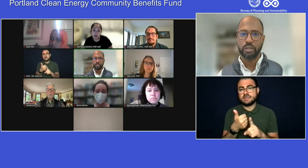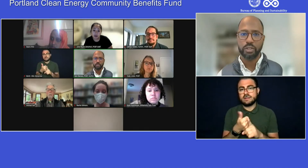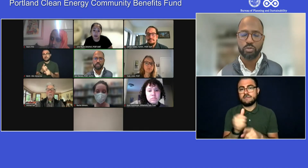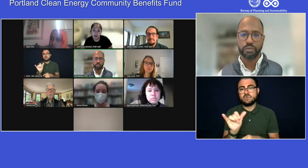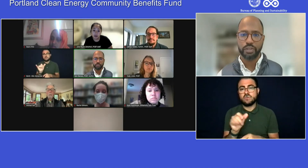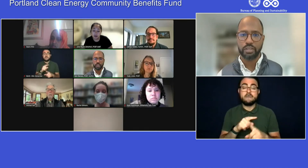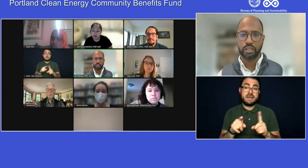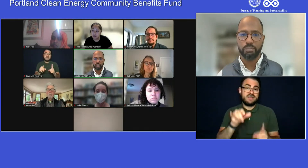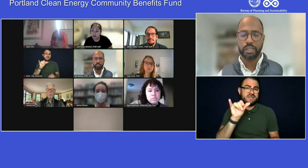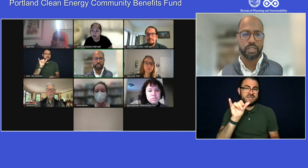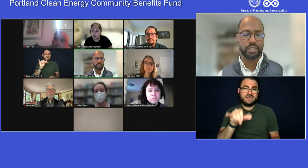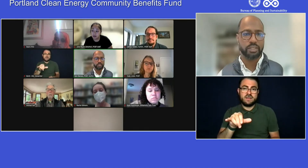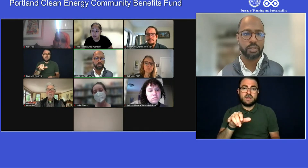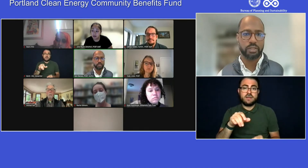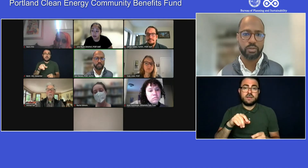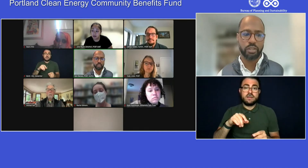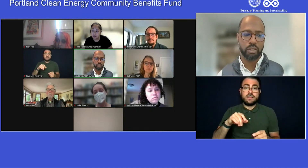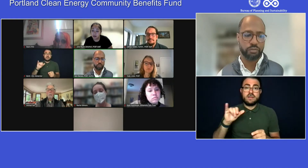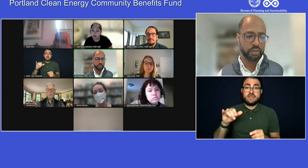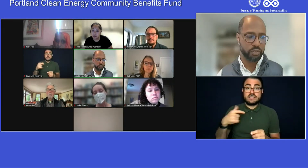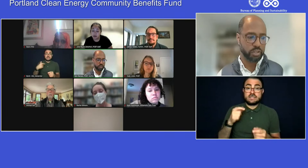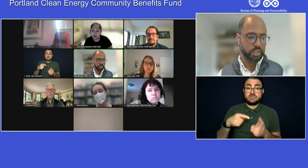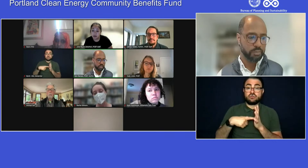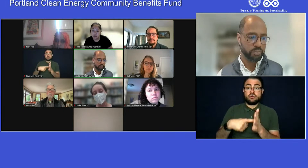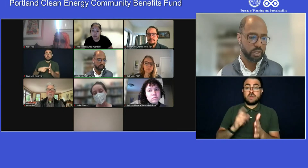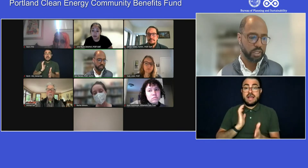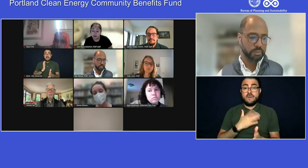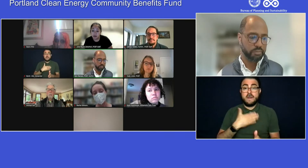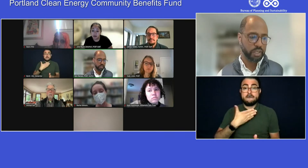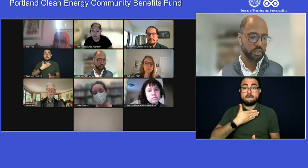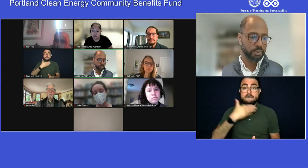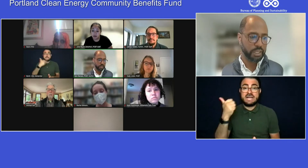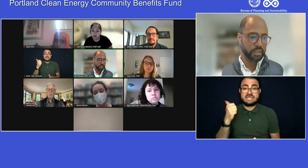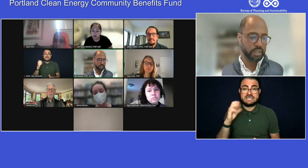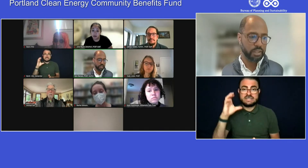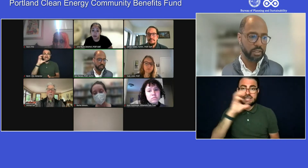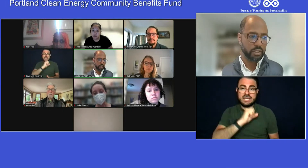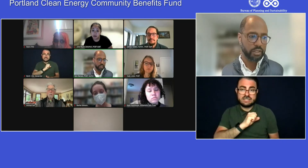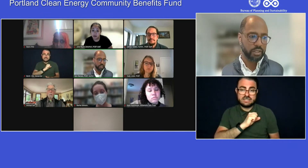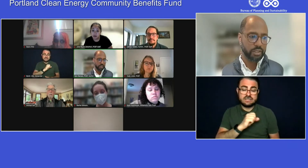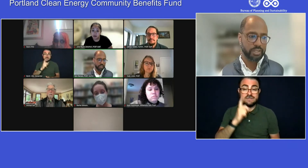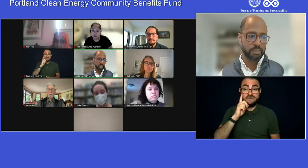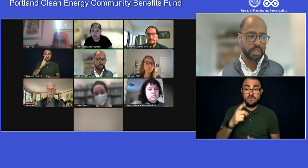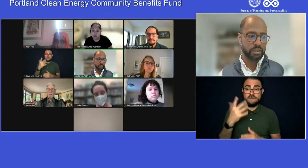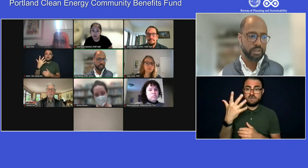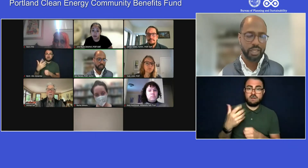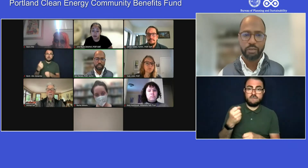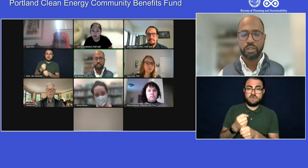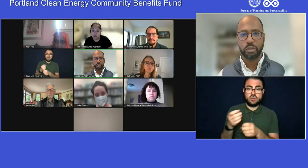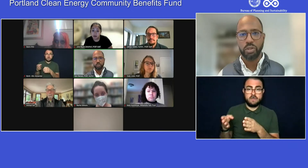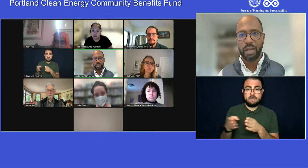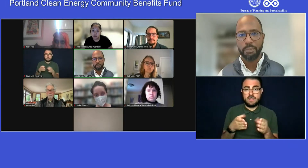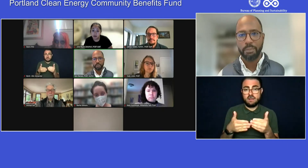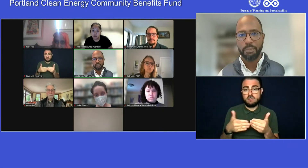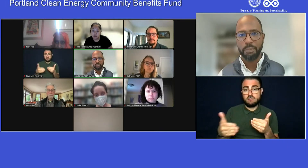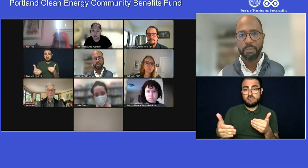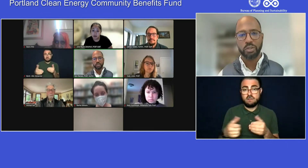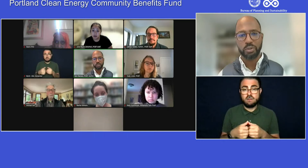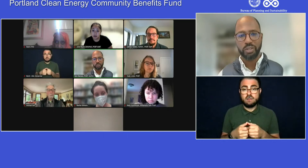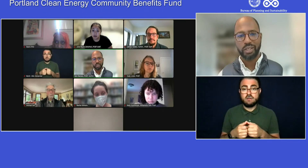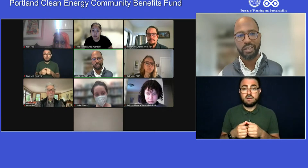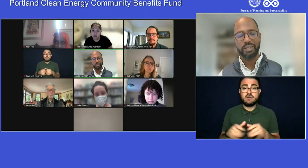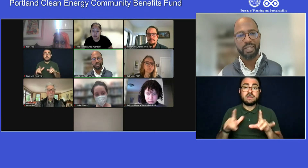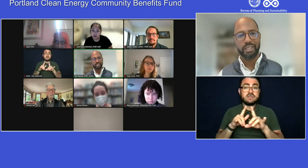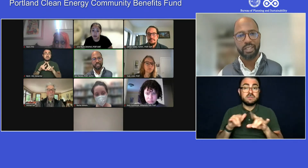that this reflects our best estimates around our 5-year plan, and at the same end, not everything will